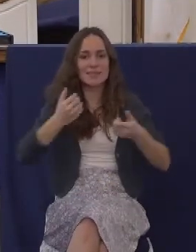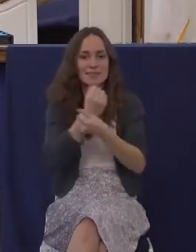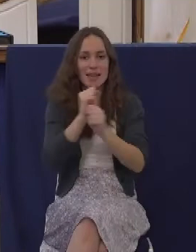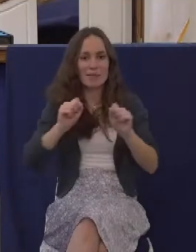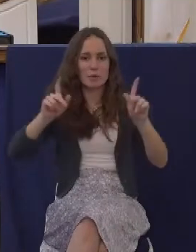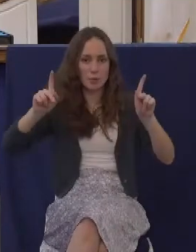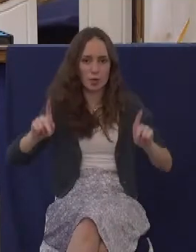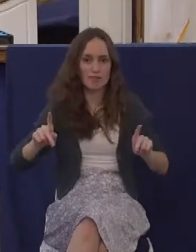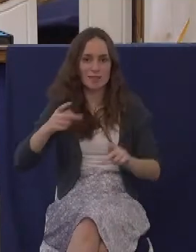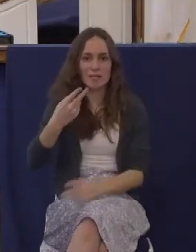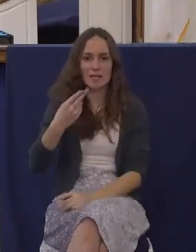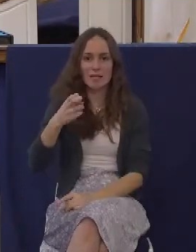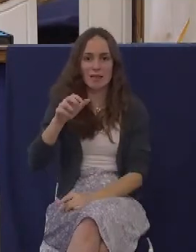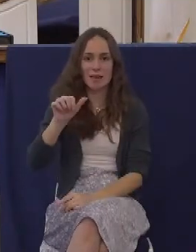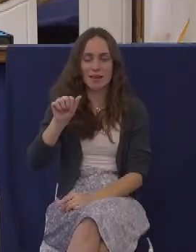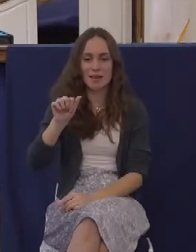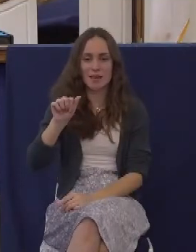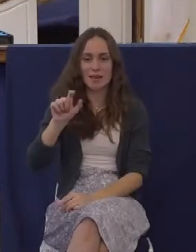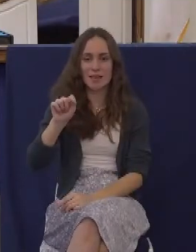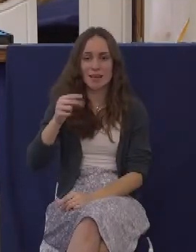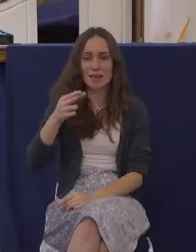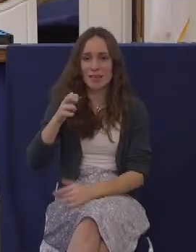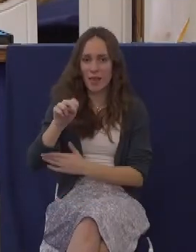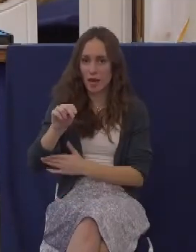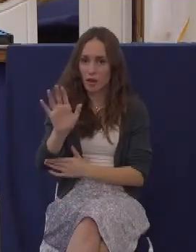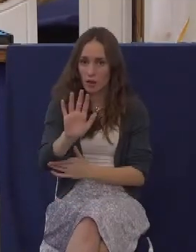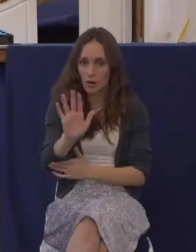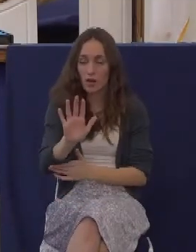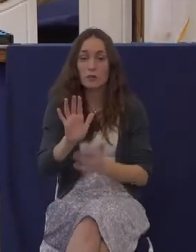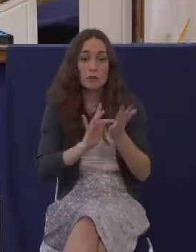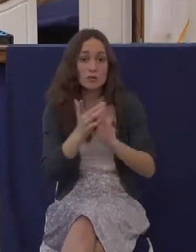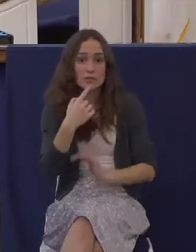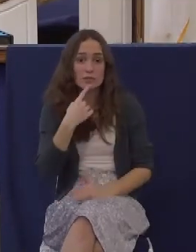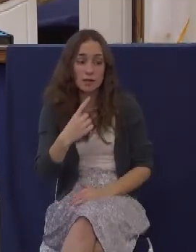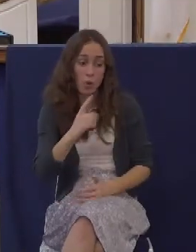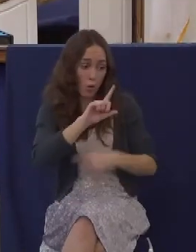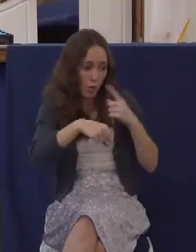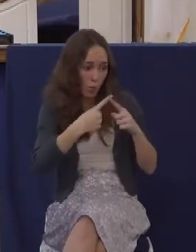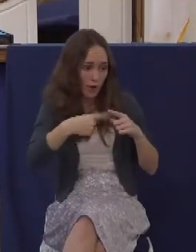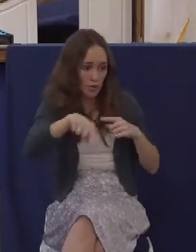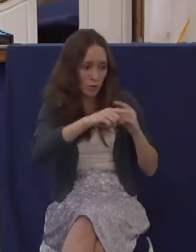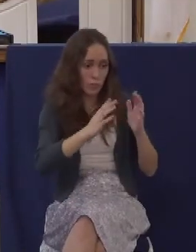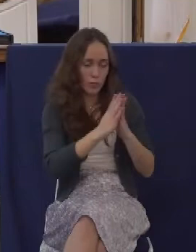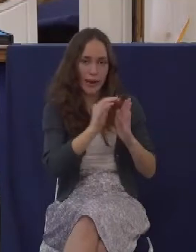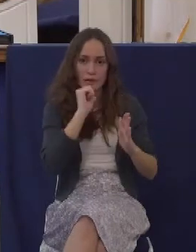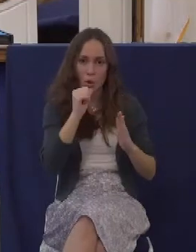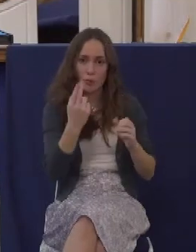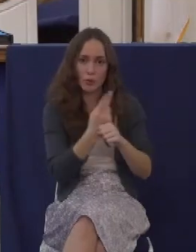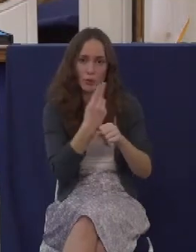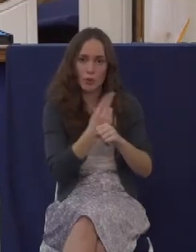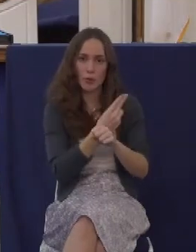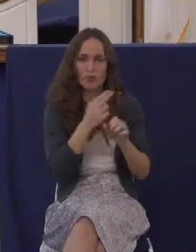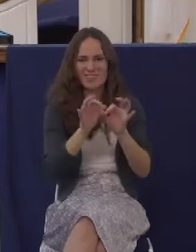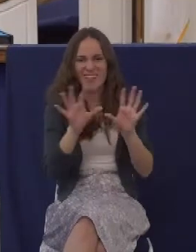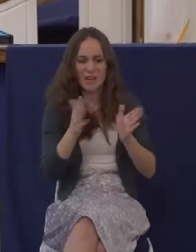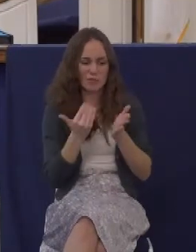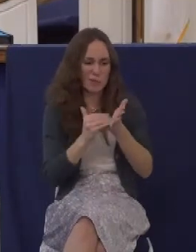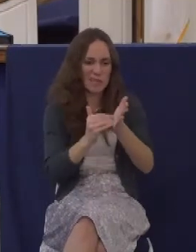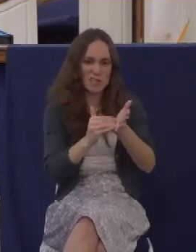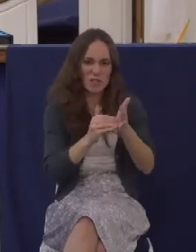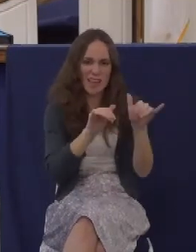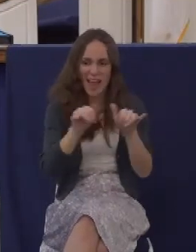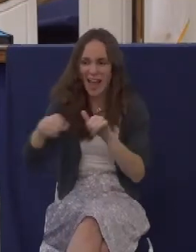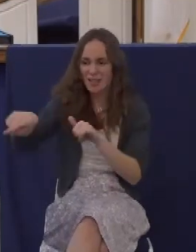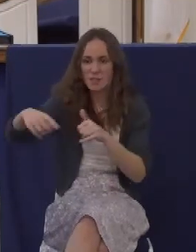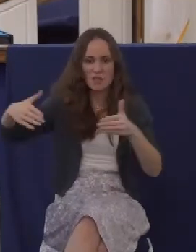said. But when you pray, use not vain repetitions as the heathen do, for they think that they shall be heard for their much speaking.